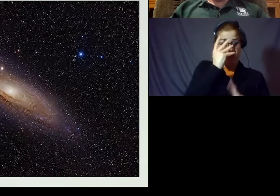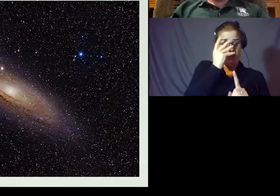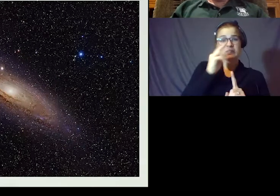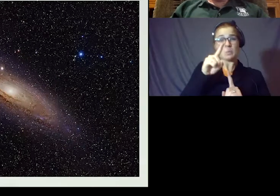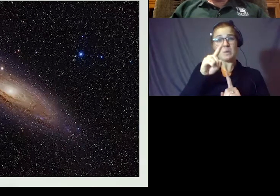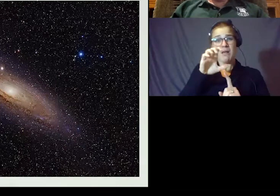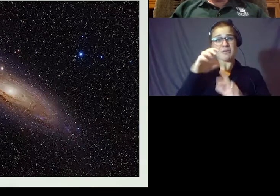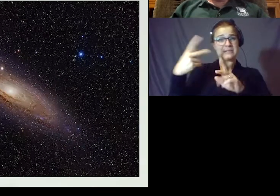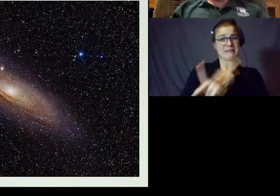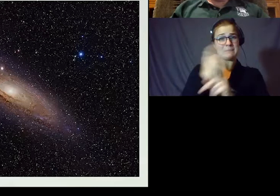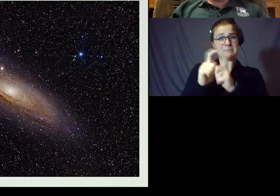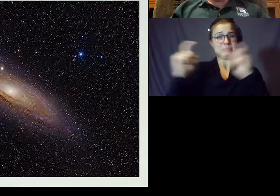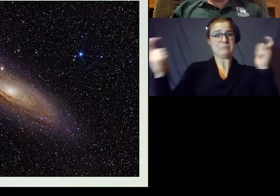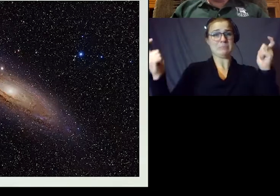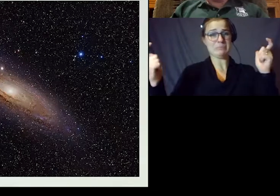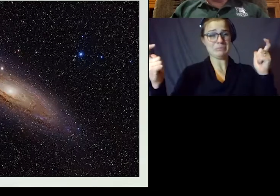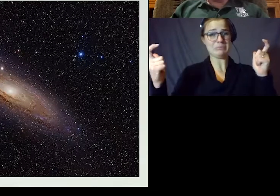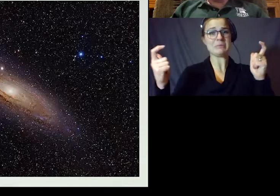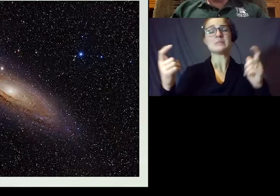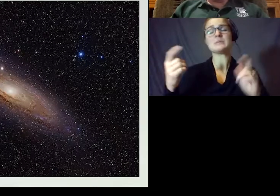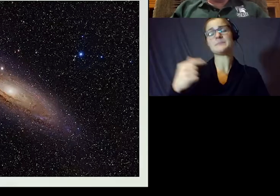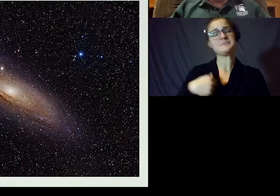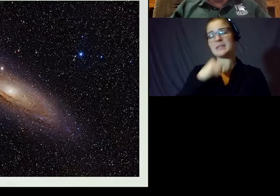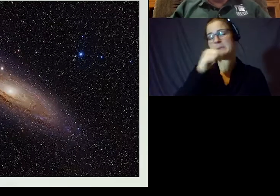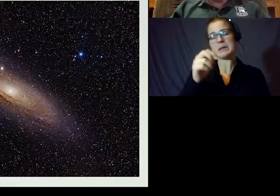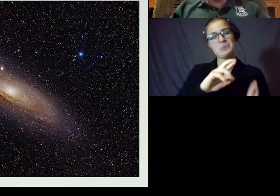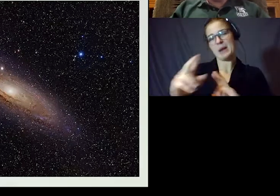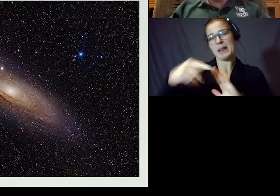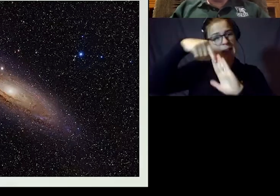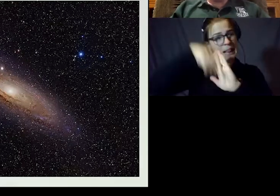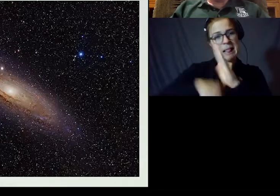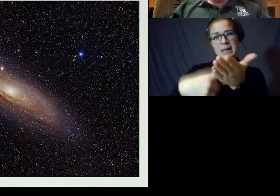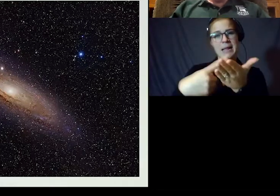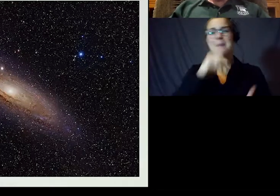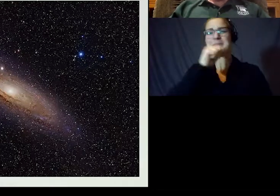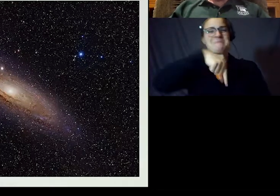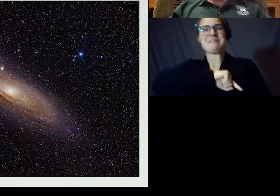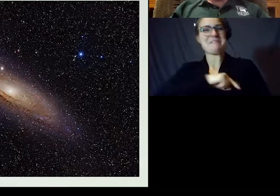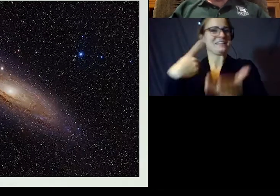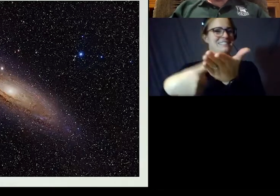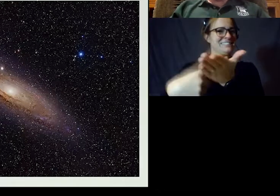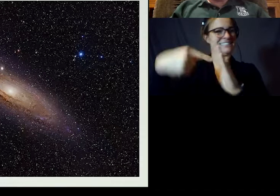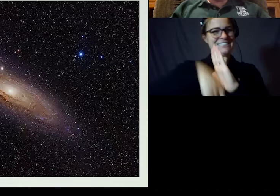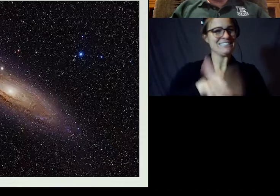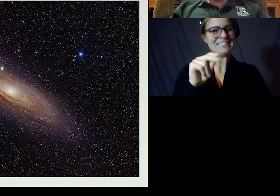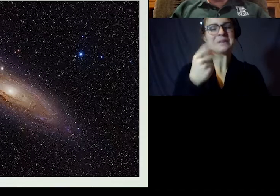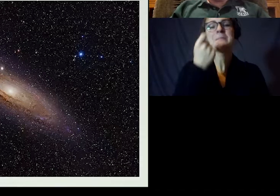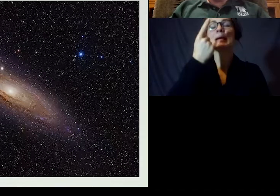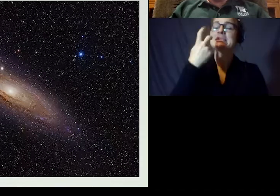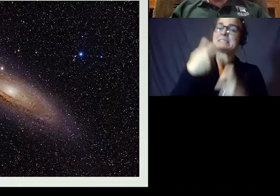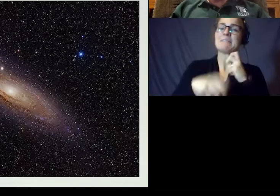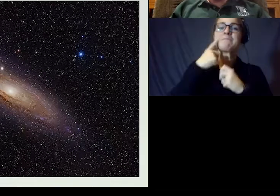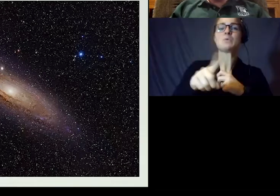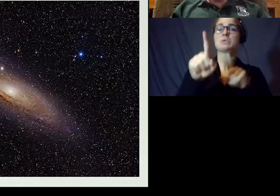which I'm not really readily able to go into. Well, I might not be qualified to go into, which make it hard for a star to actually